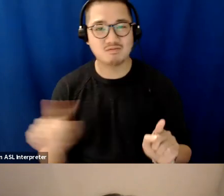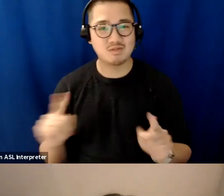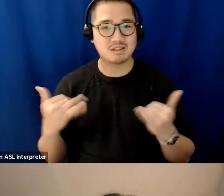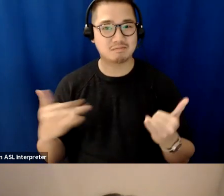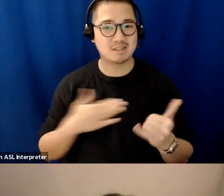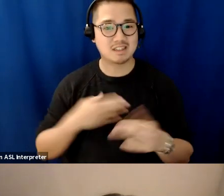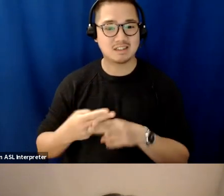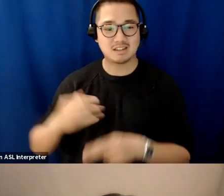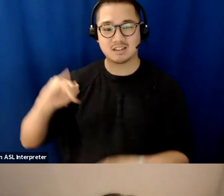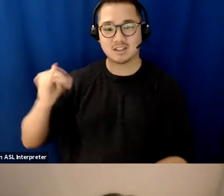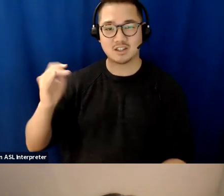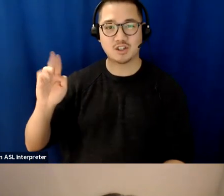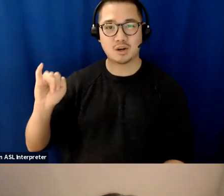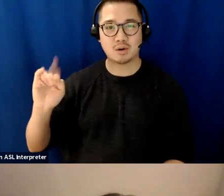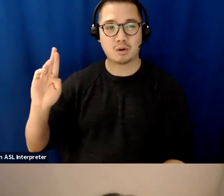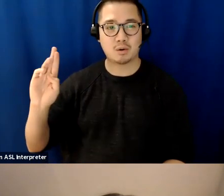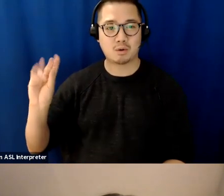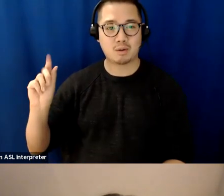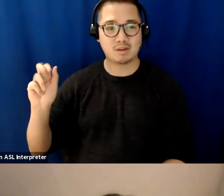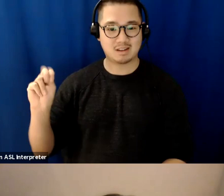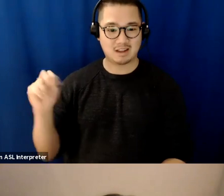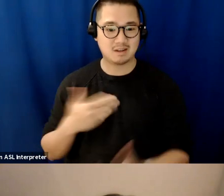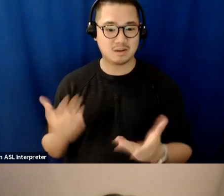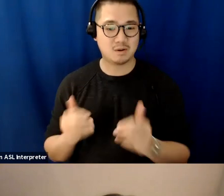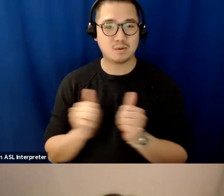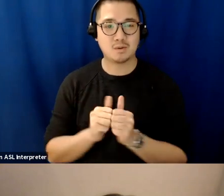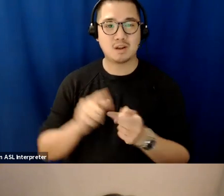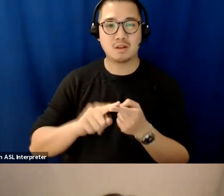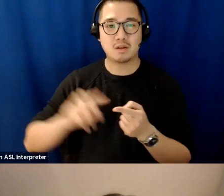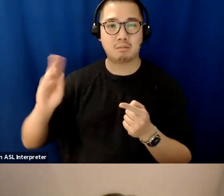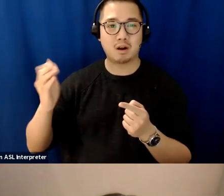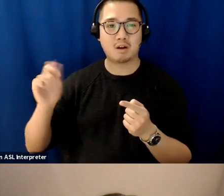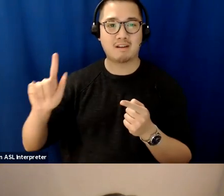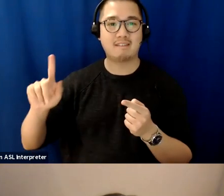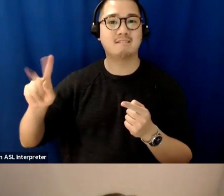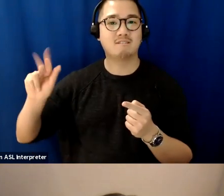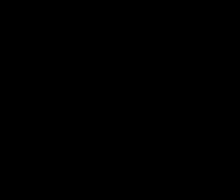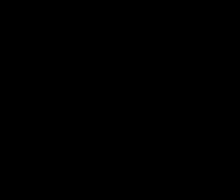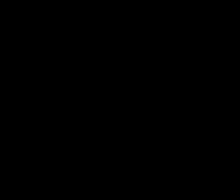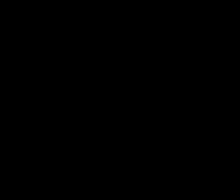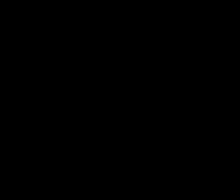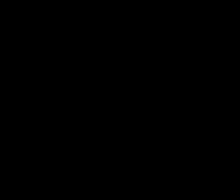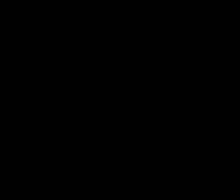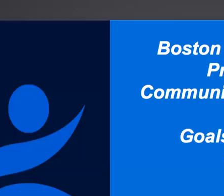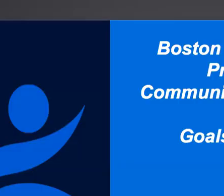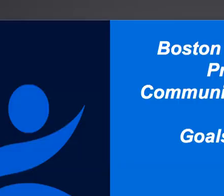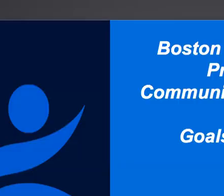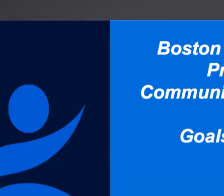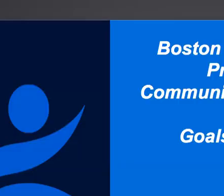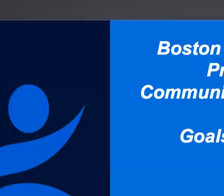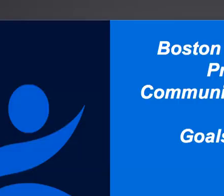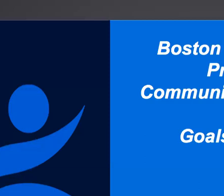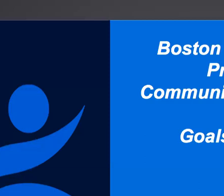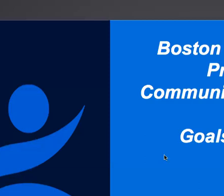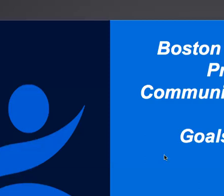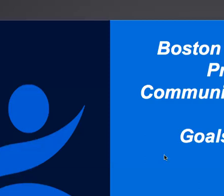name is Jerry Robinson, and I'm here with Michael O'Neill, Vice Chair of the School Committee, and we are both members of the Boston School